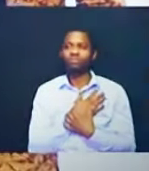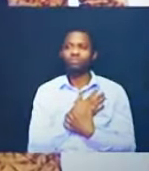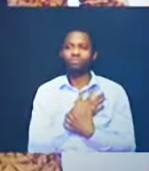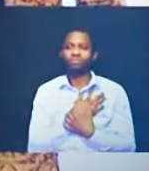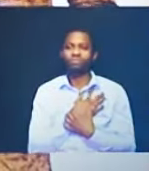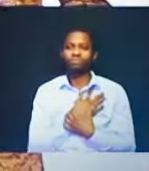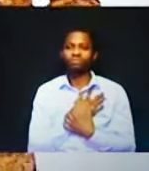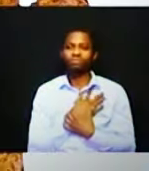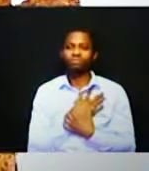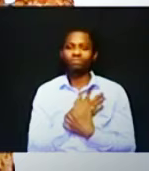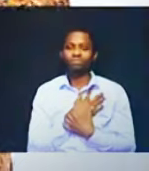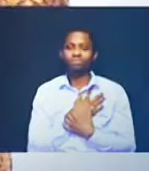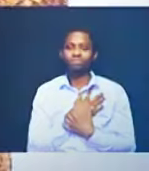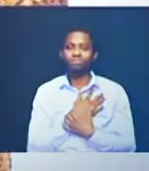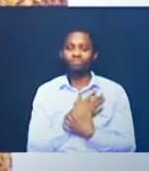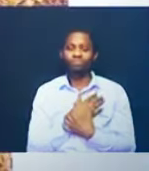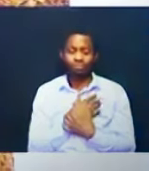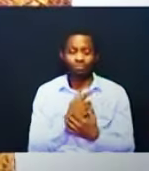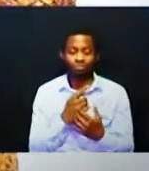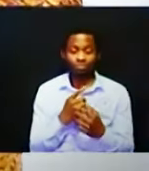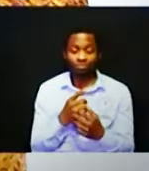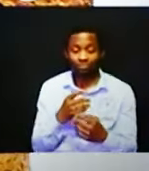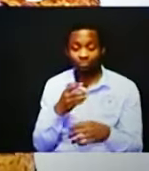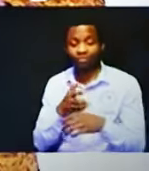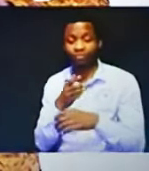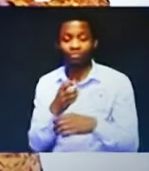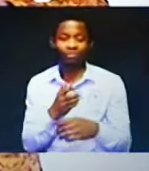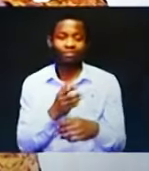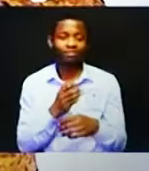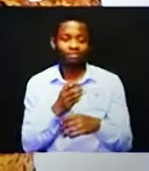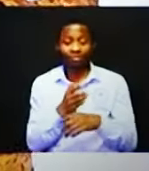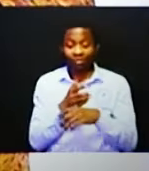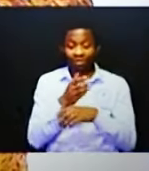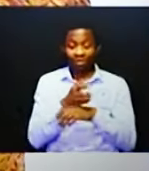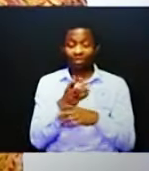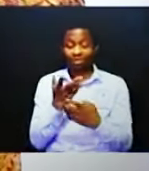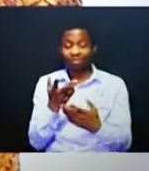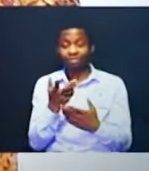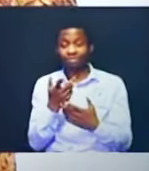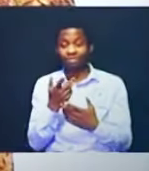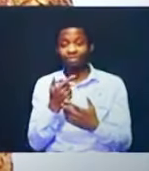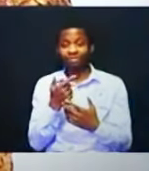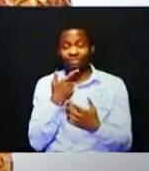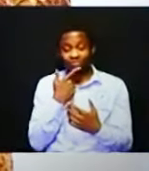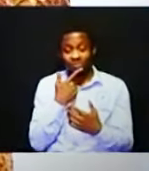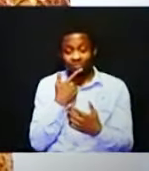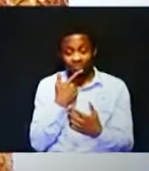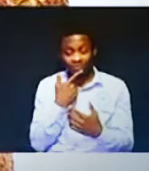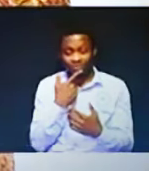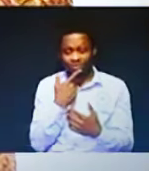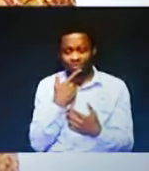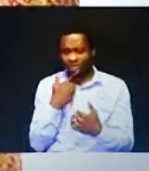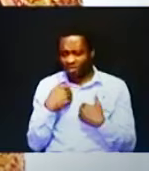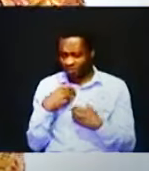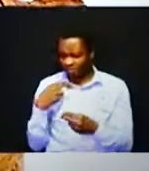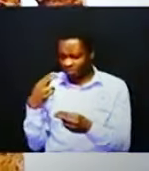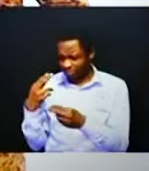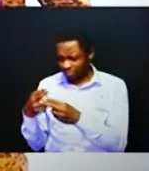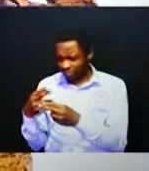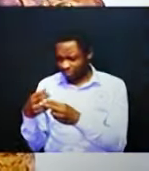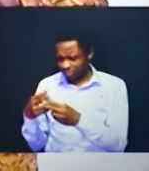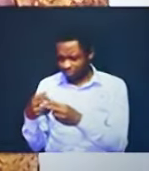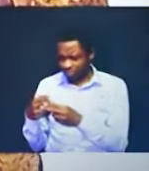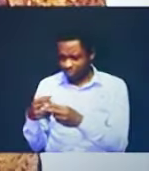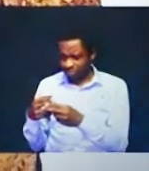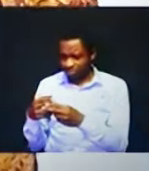there was a man named Cornelius, a centurion in what was known as the Italian regiment. Now, very